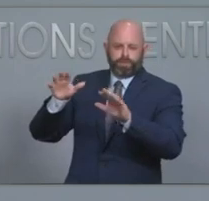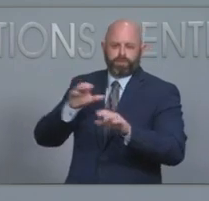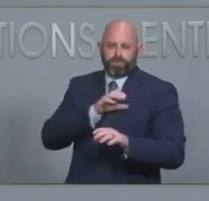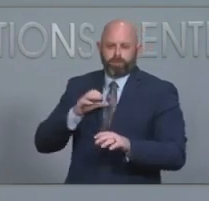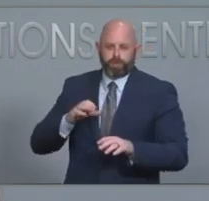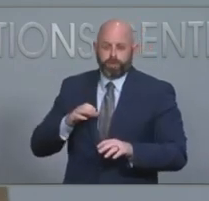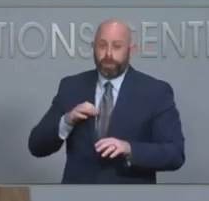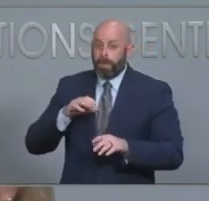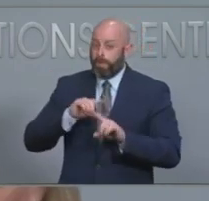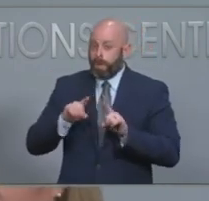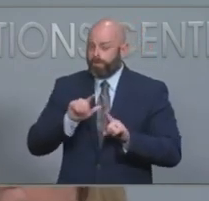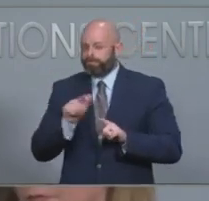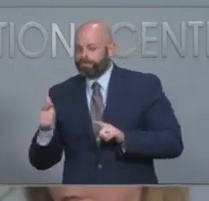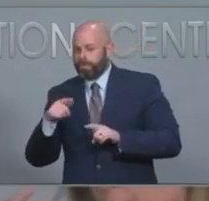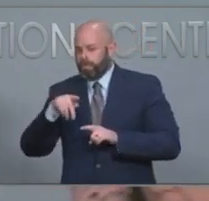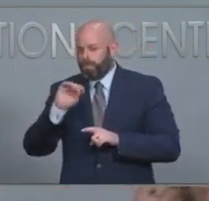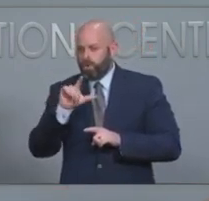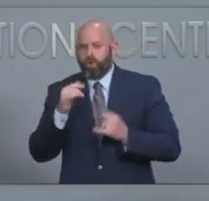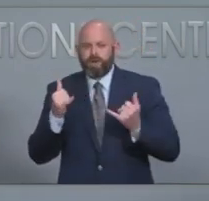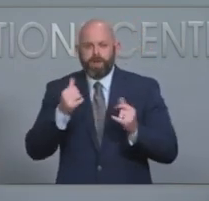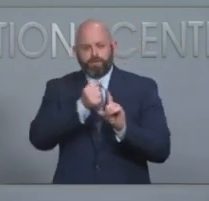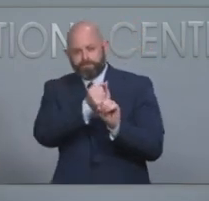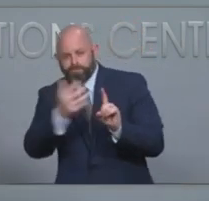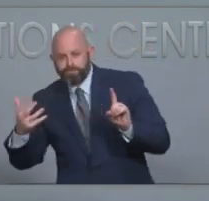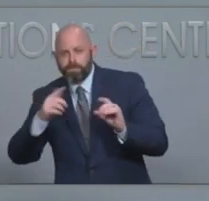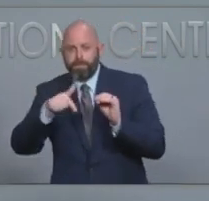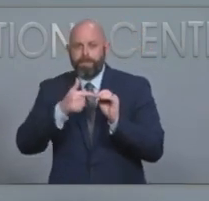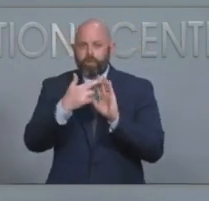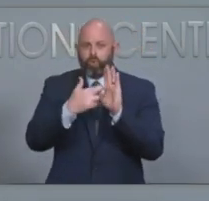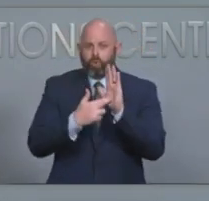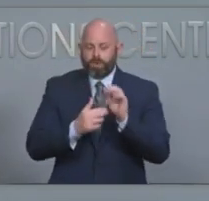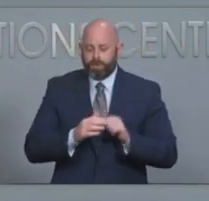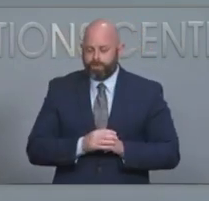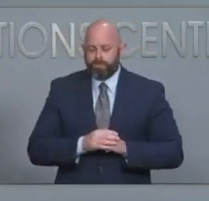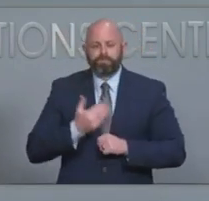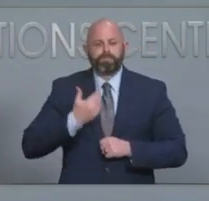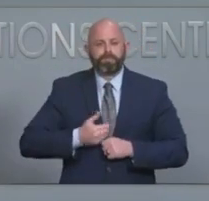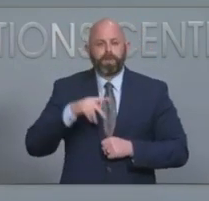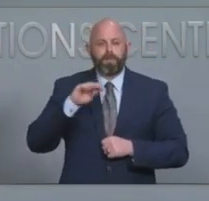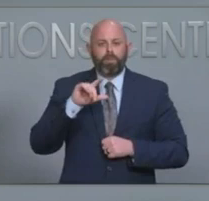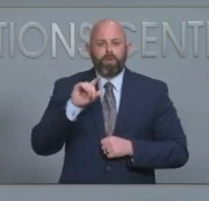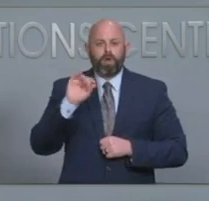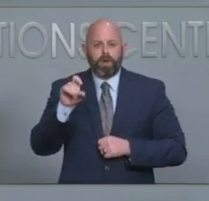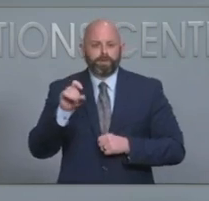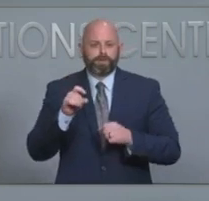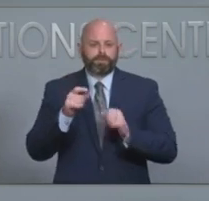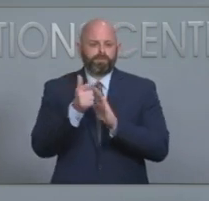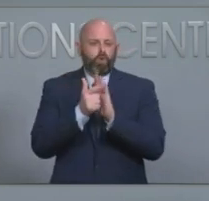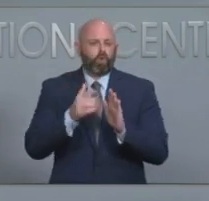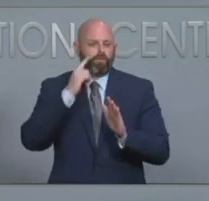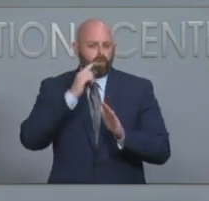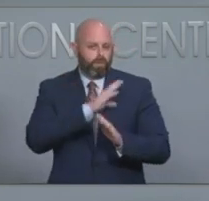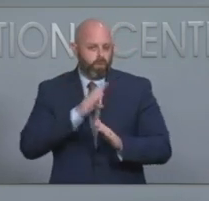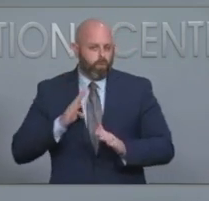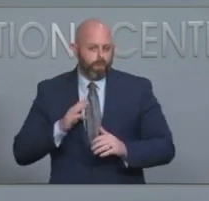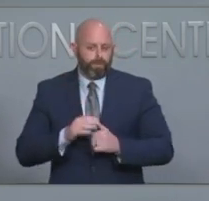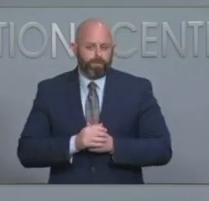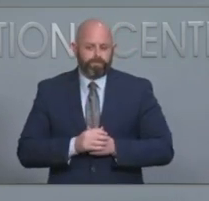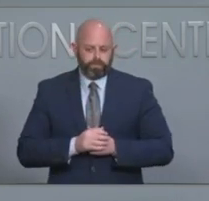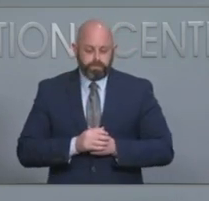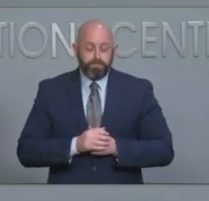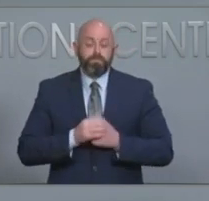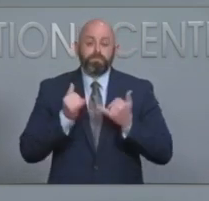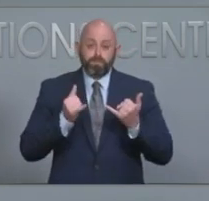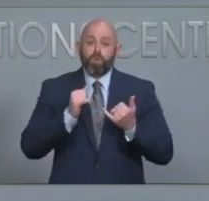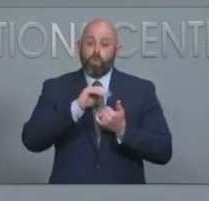on the rules? So again, Paul Cox, General Counsel for the board. The photo ID